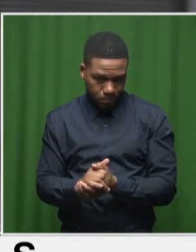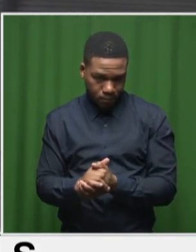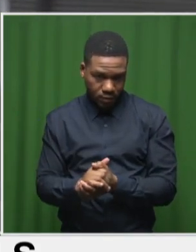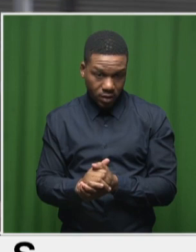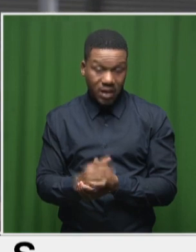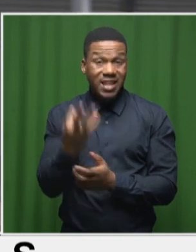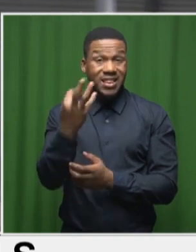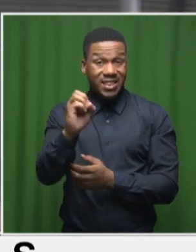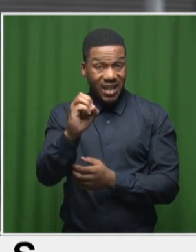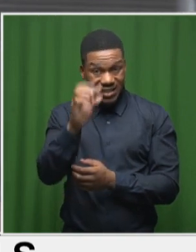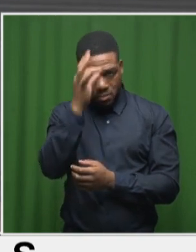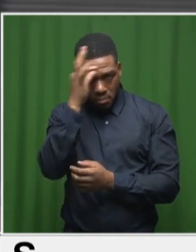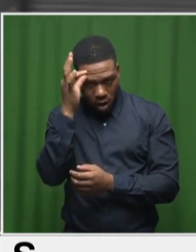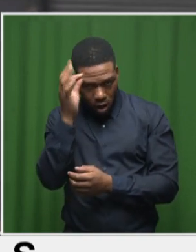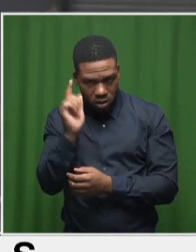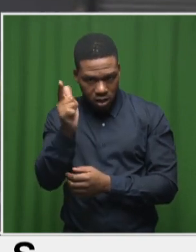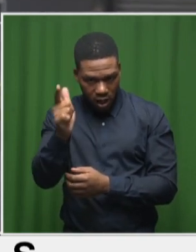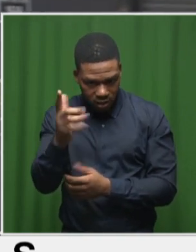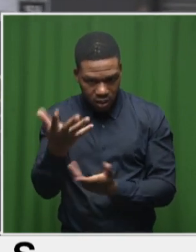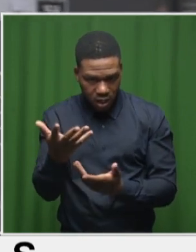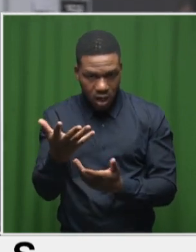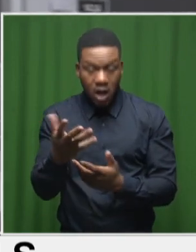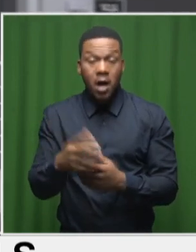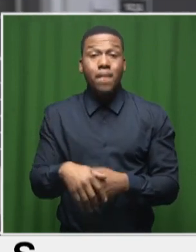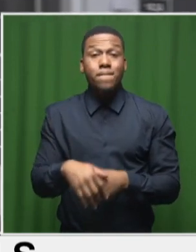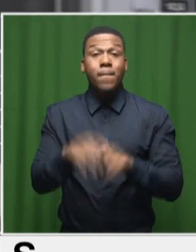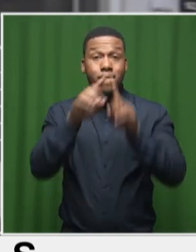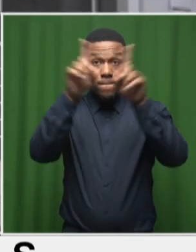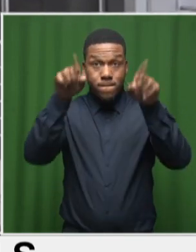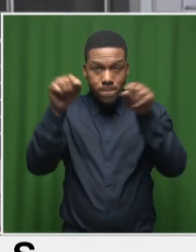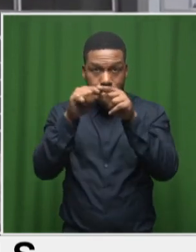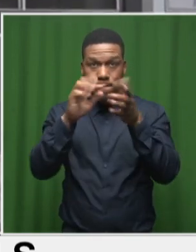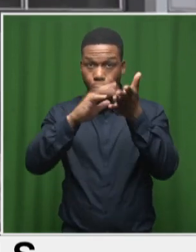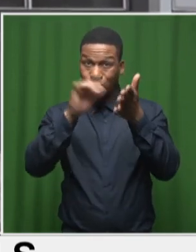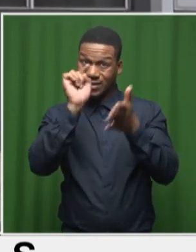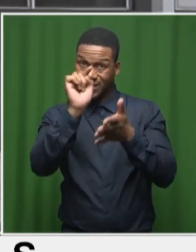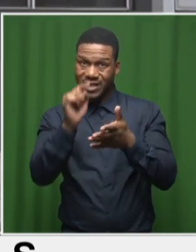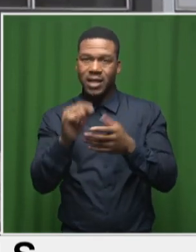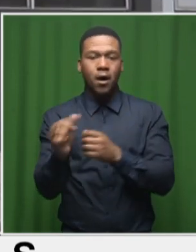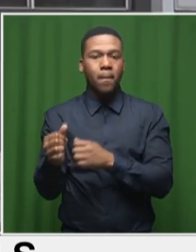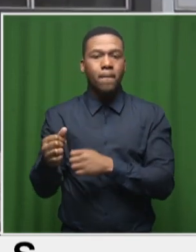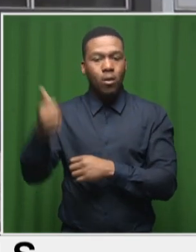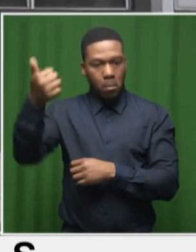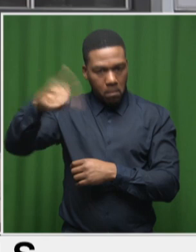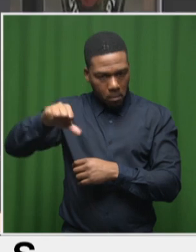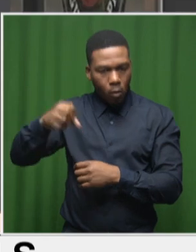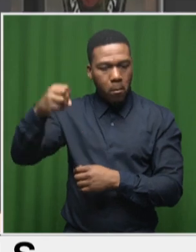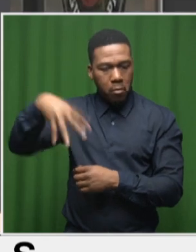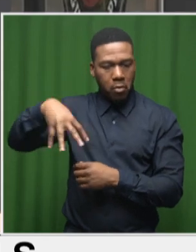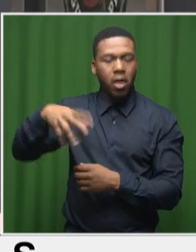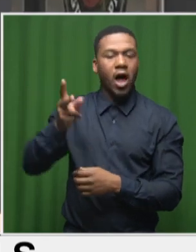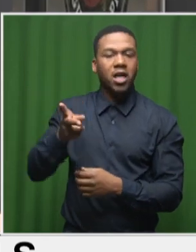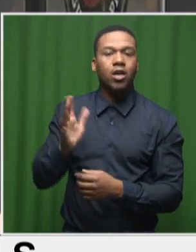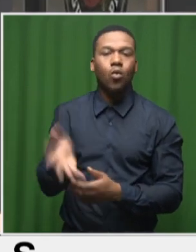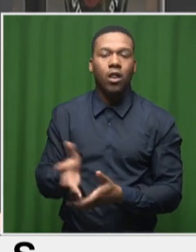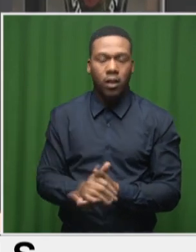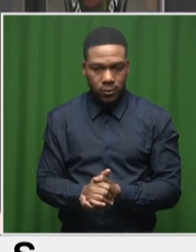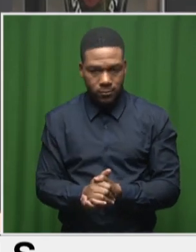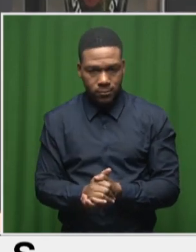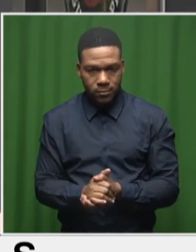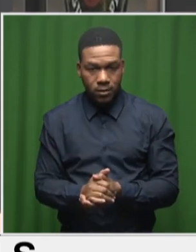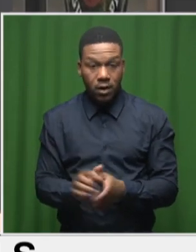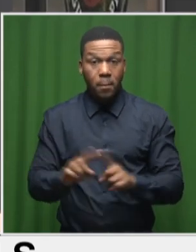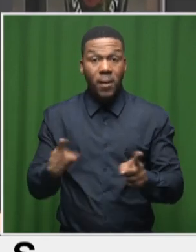30 minutes, that meter will try to reset again. And if you still haven't switched